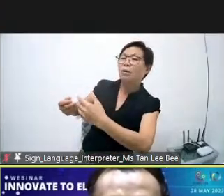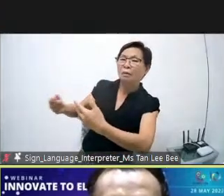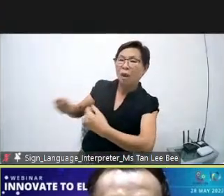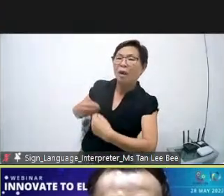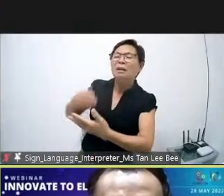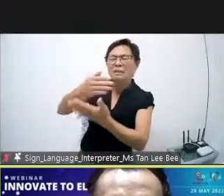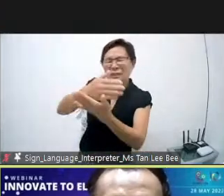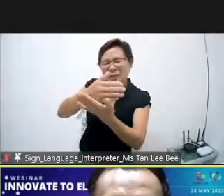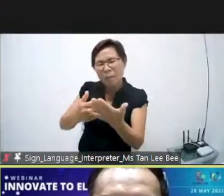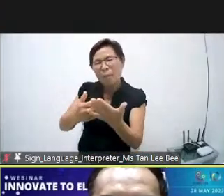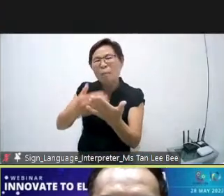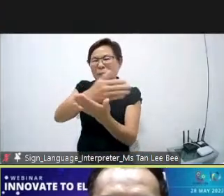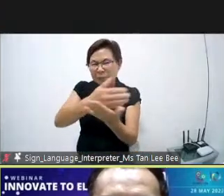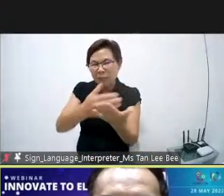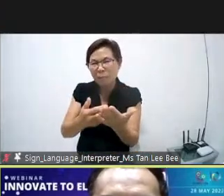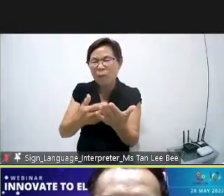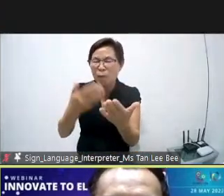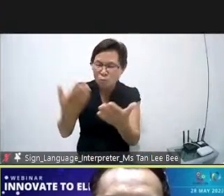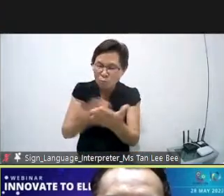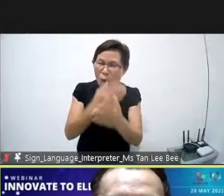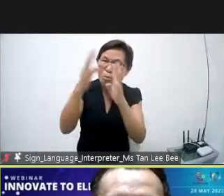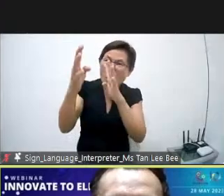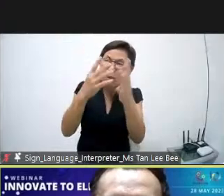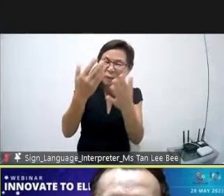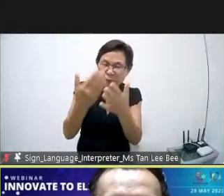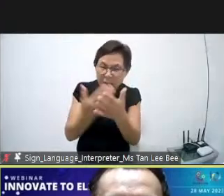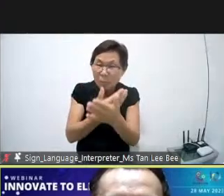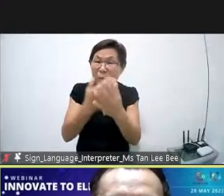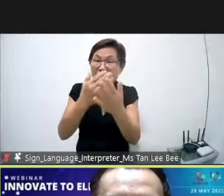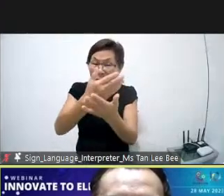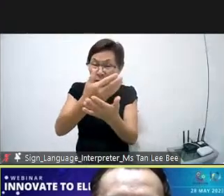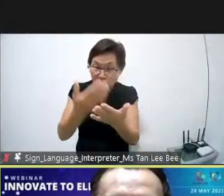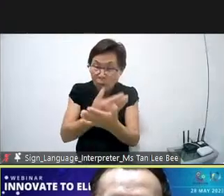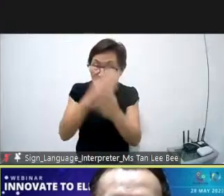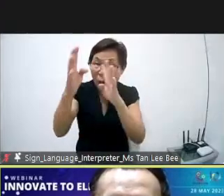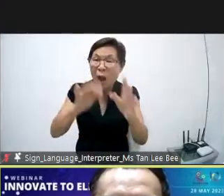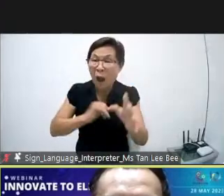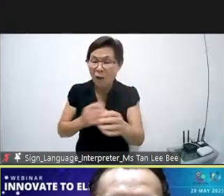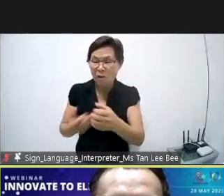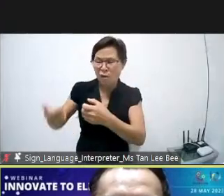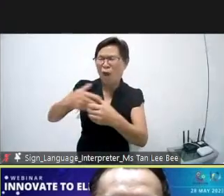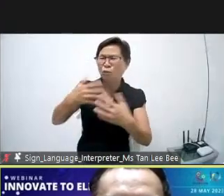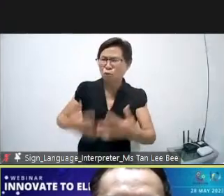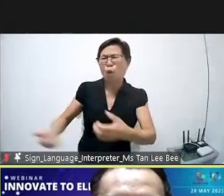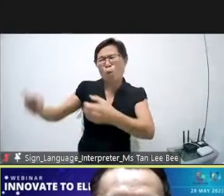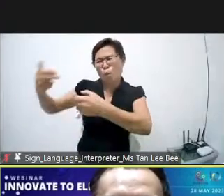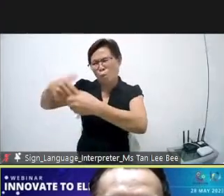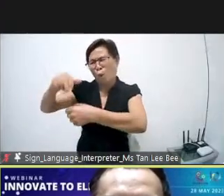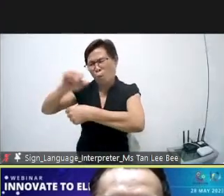of innovation. I believe that I've been involved. I've known